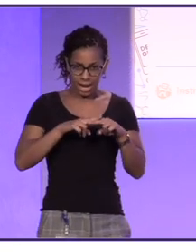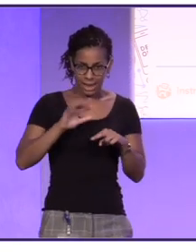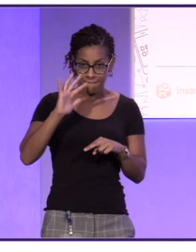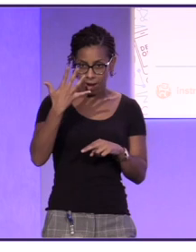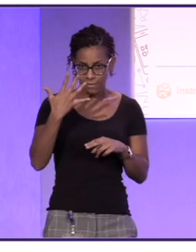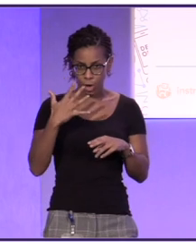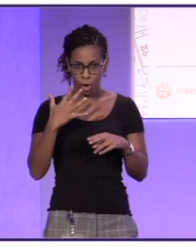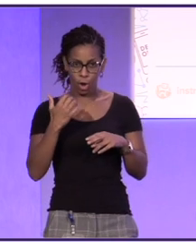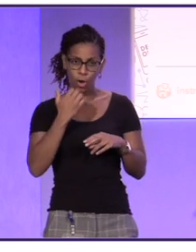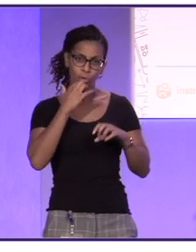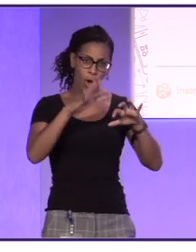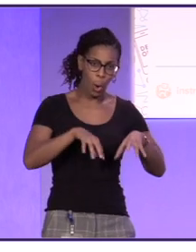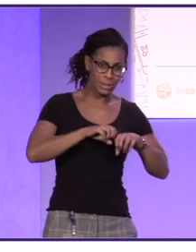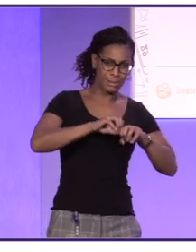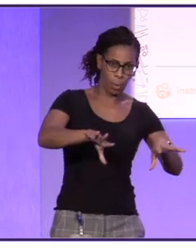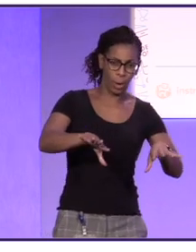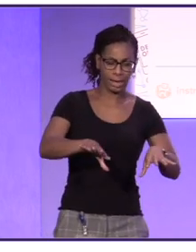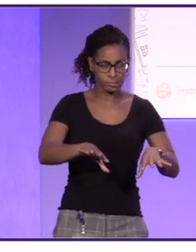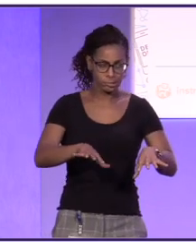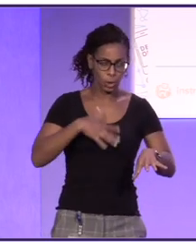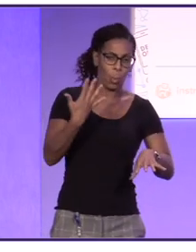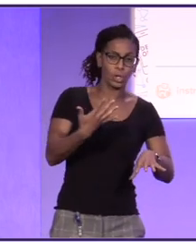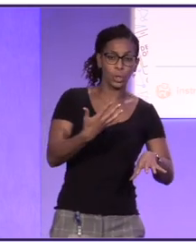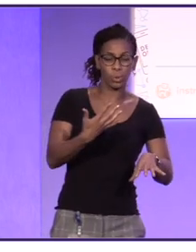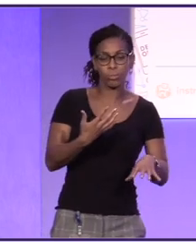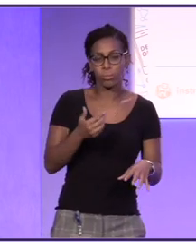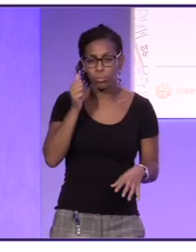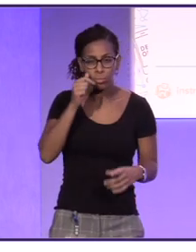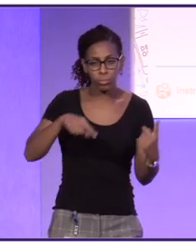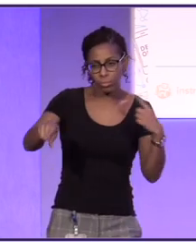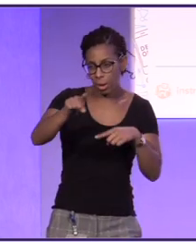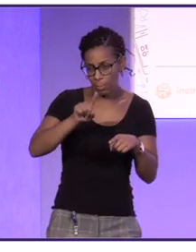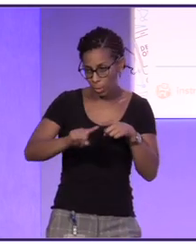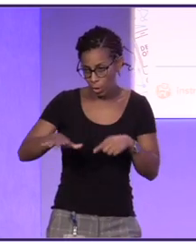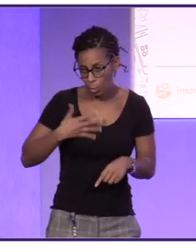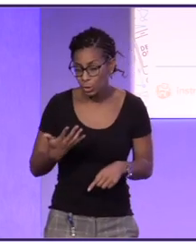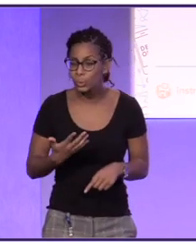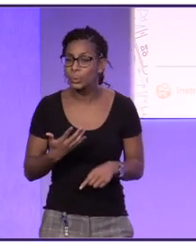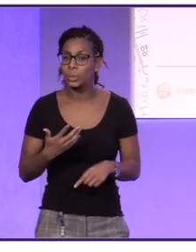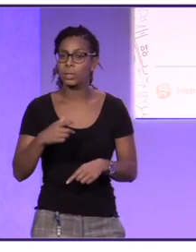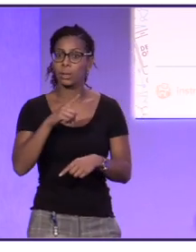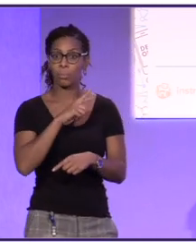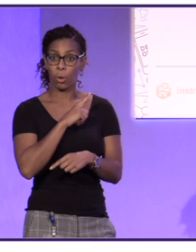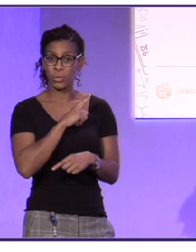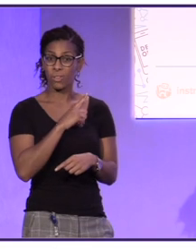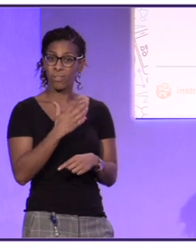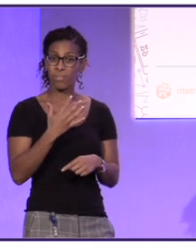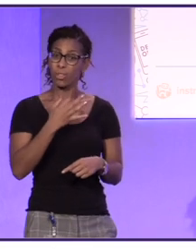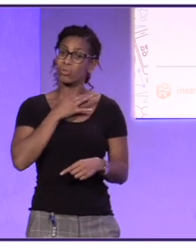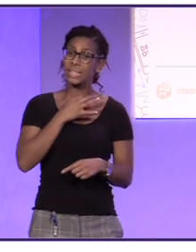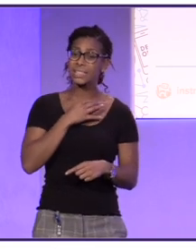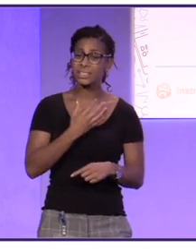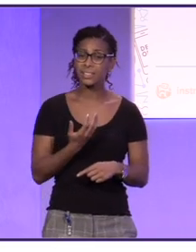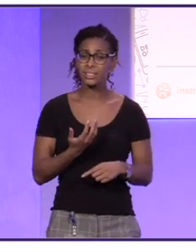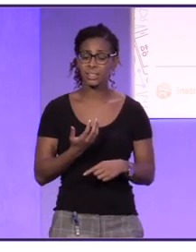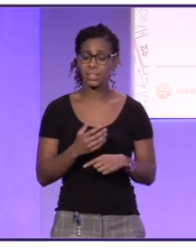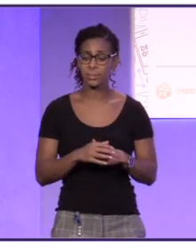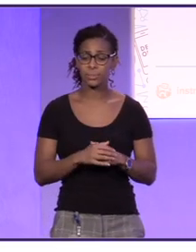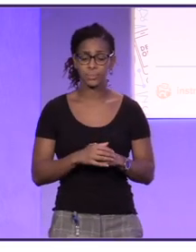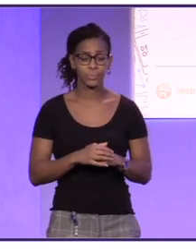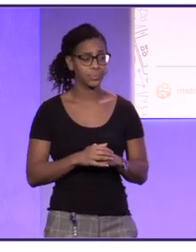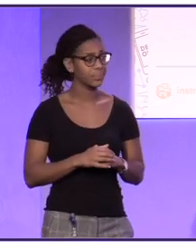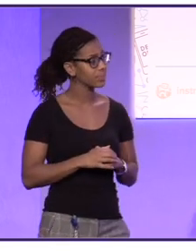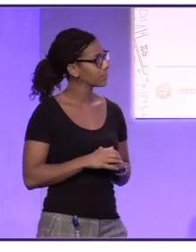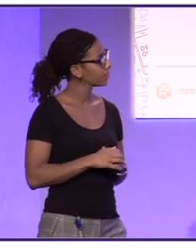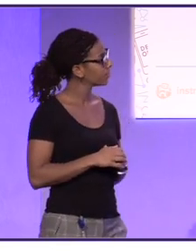Okay. And that is fair enough, because quite frankly, it is actually down to risk. What's the effect of my